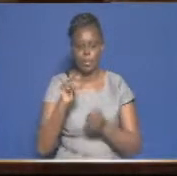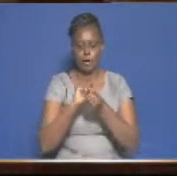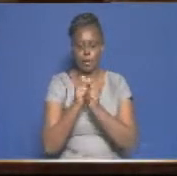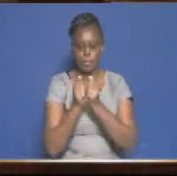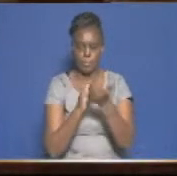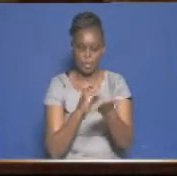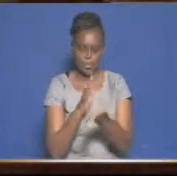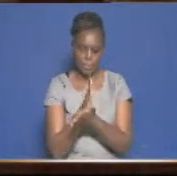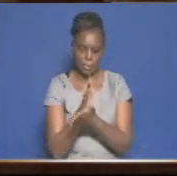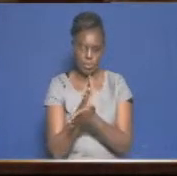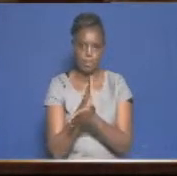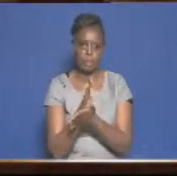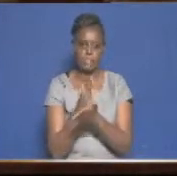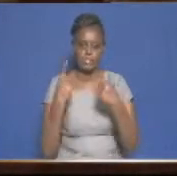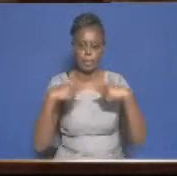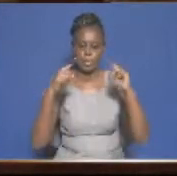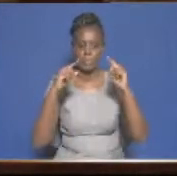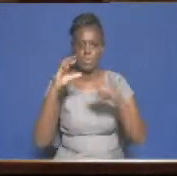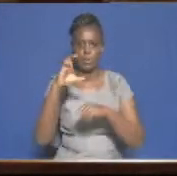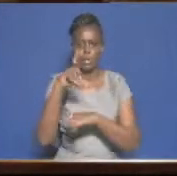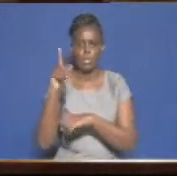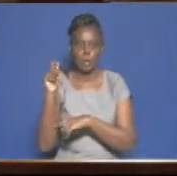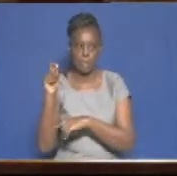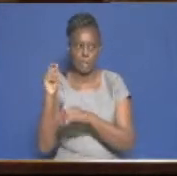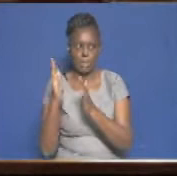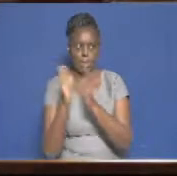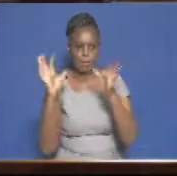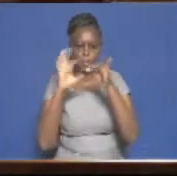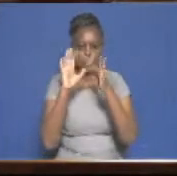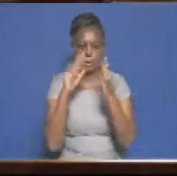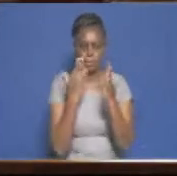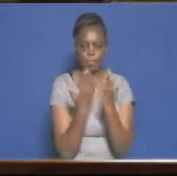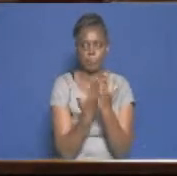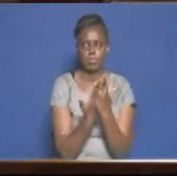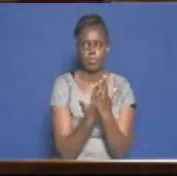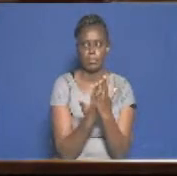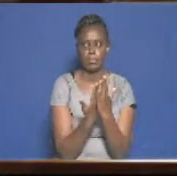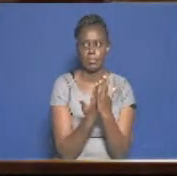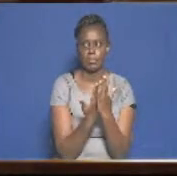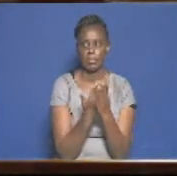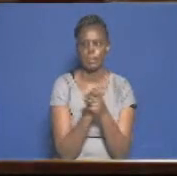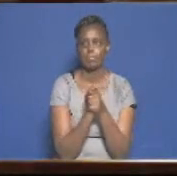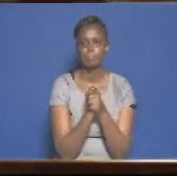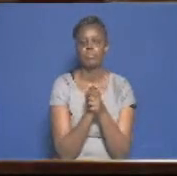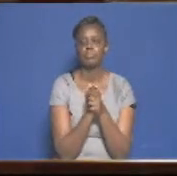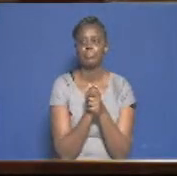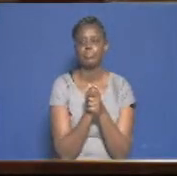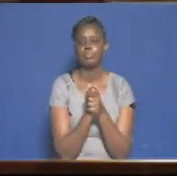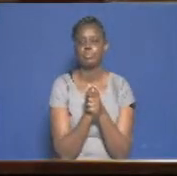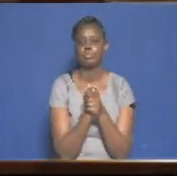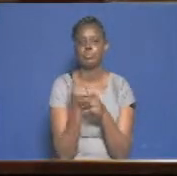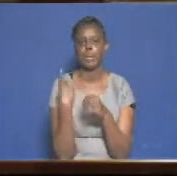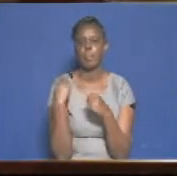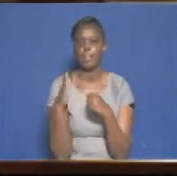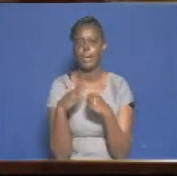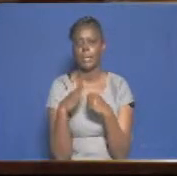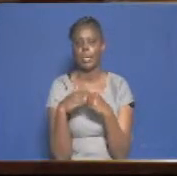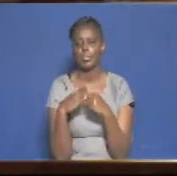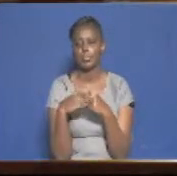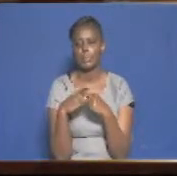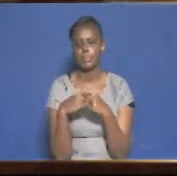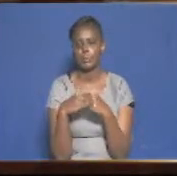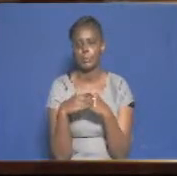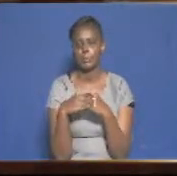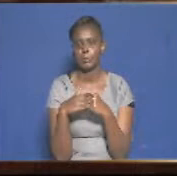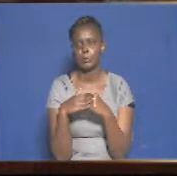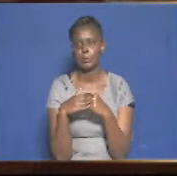Trustee Perpetual Succession Act and for connected purposes. Order number 9,